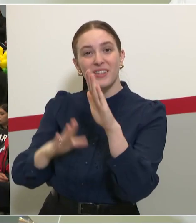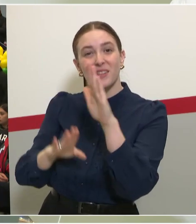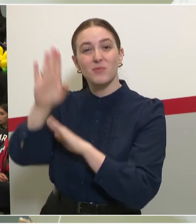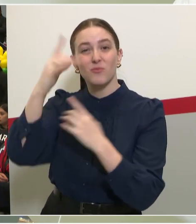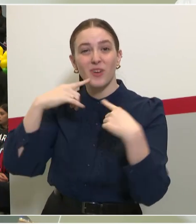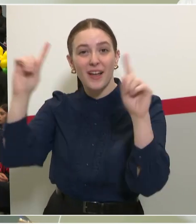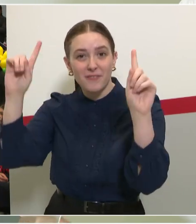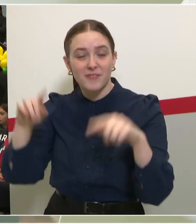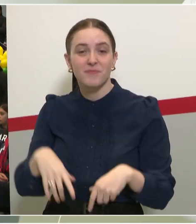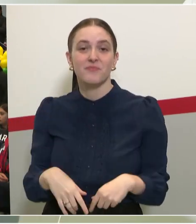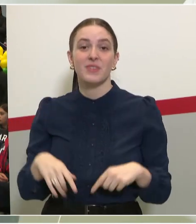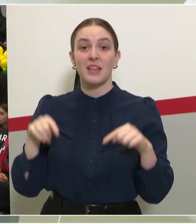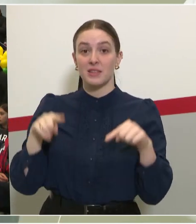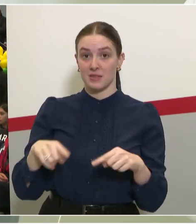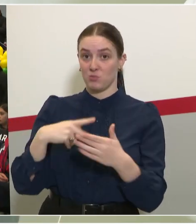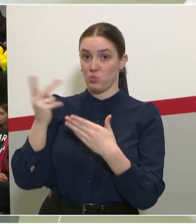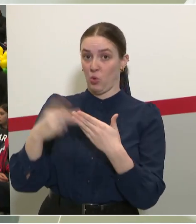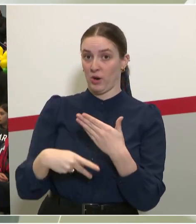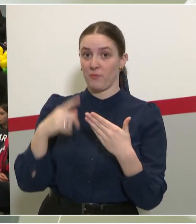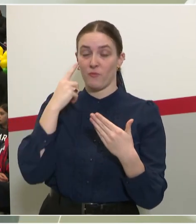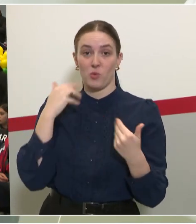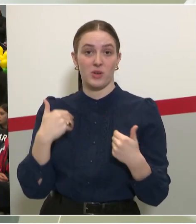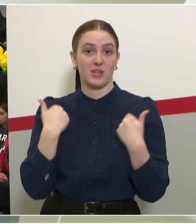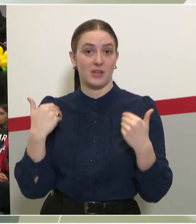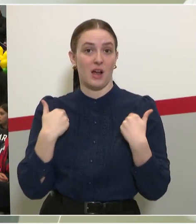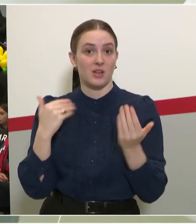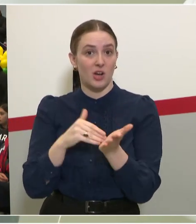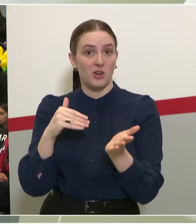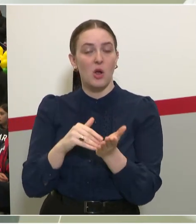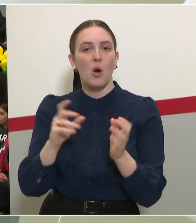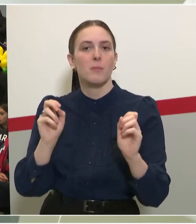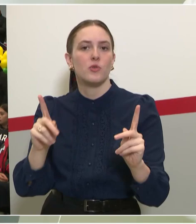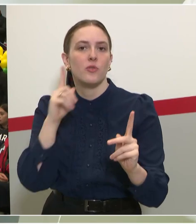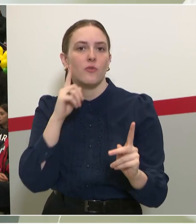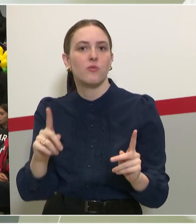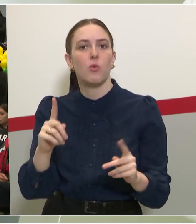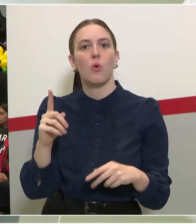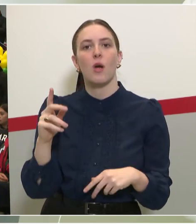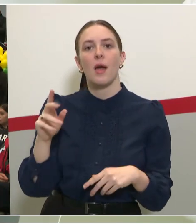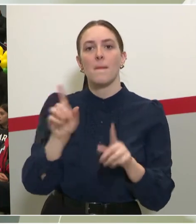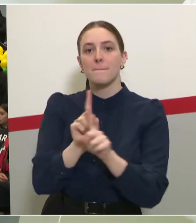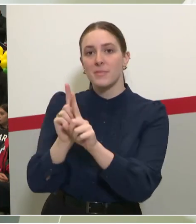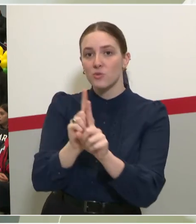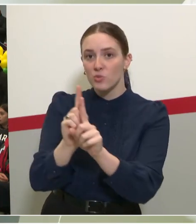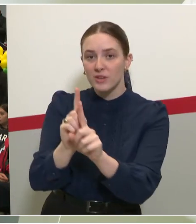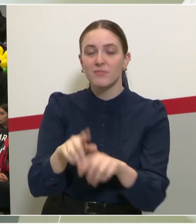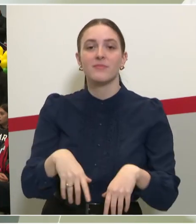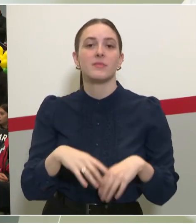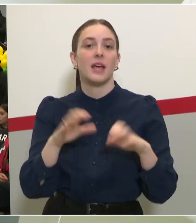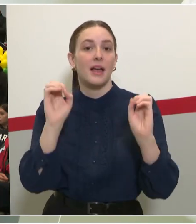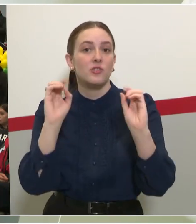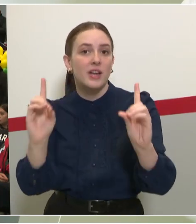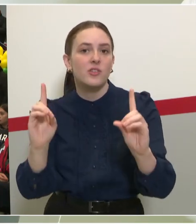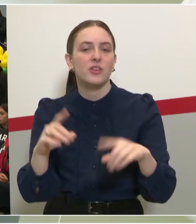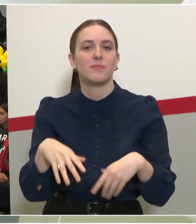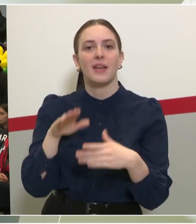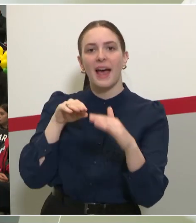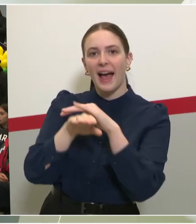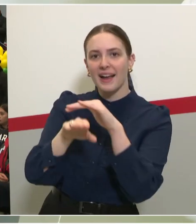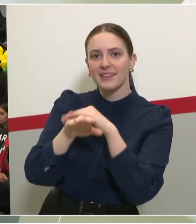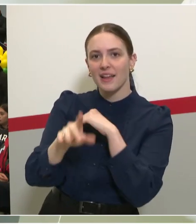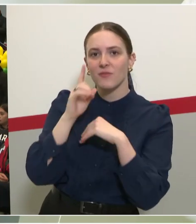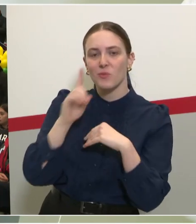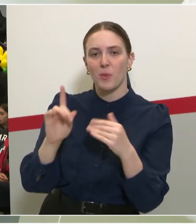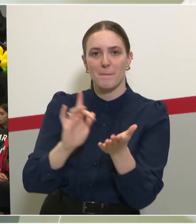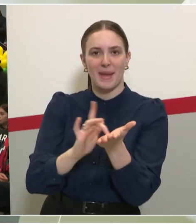Program is a program that provides young men opportunities for mentoring, education, and access to medical professionals. We're proud